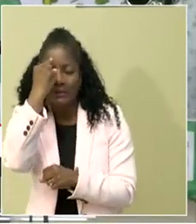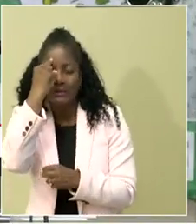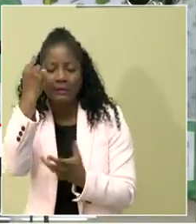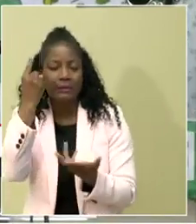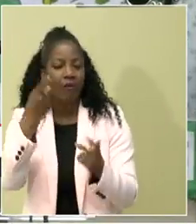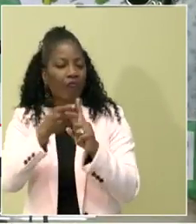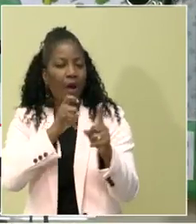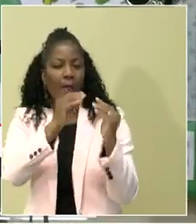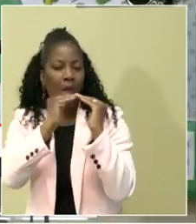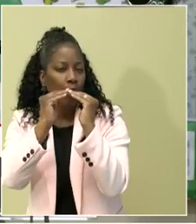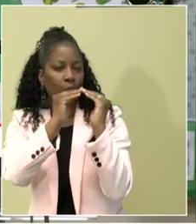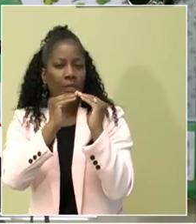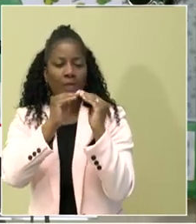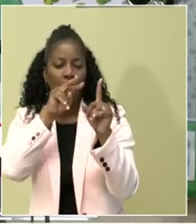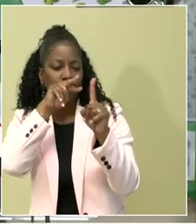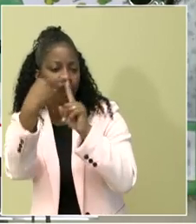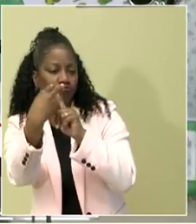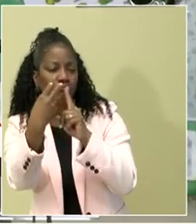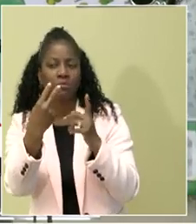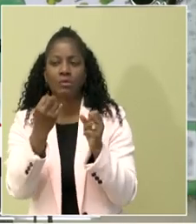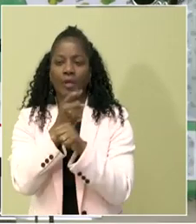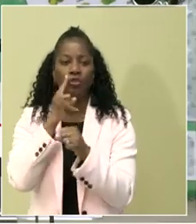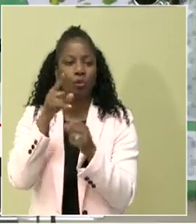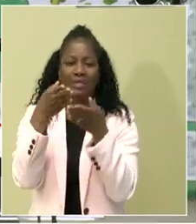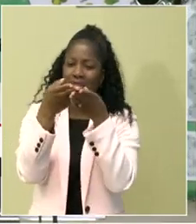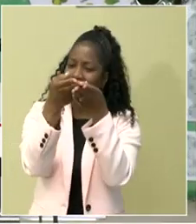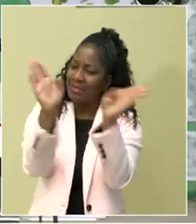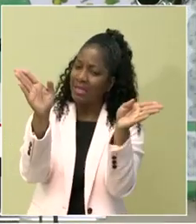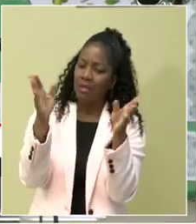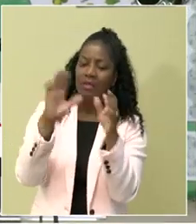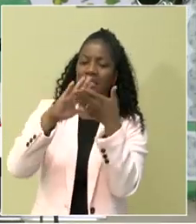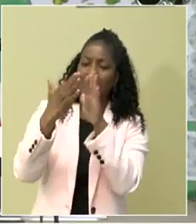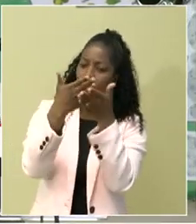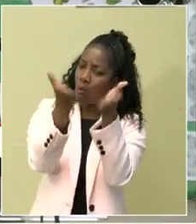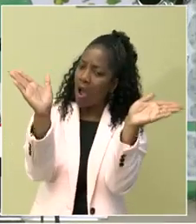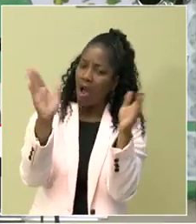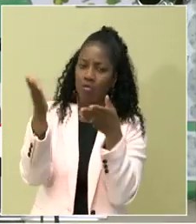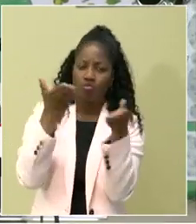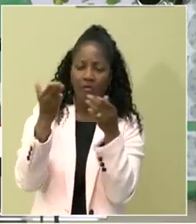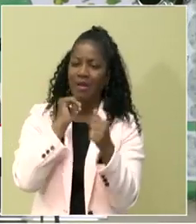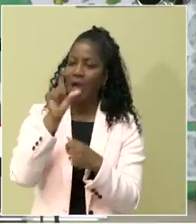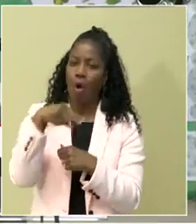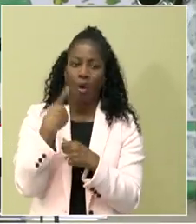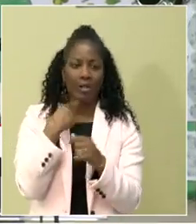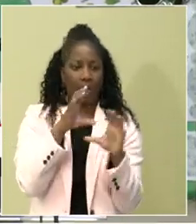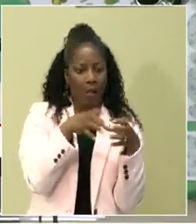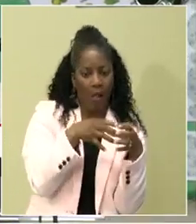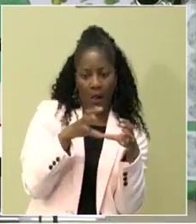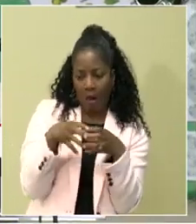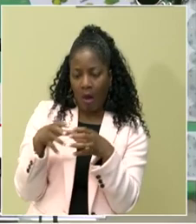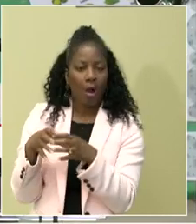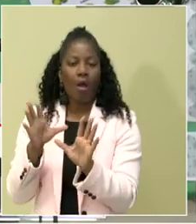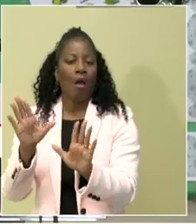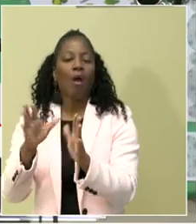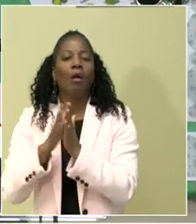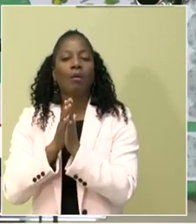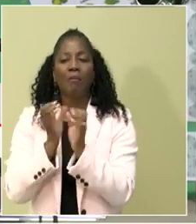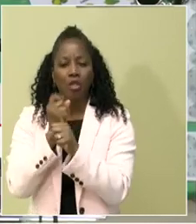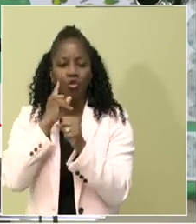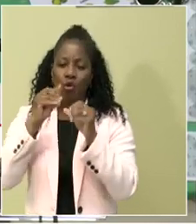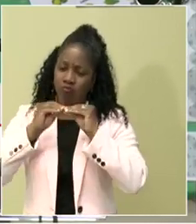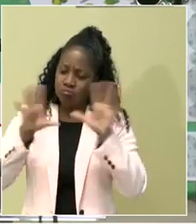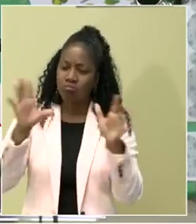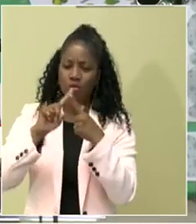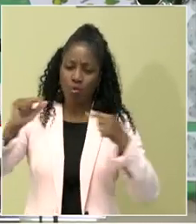and consistency point of view to make it a citywide service rather than a kind of bifurcated service where everyone got something a